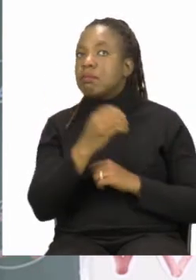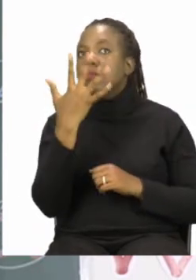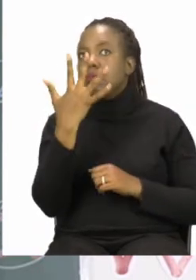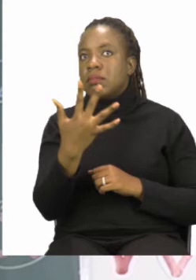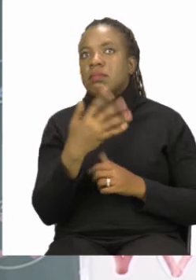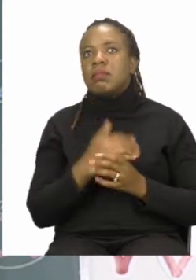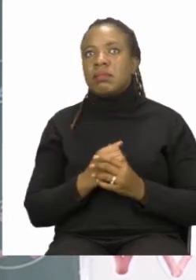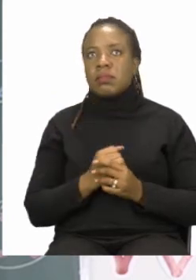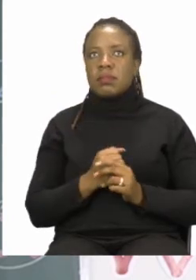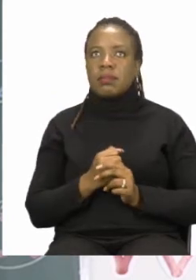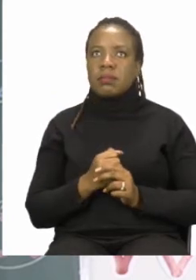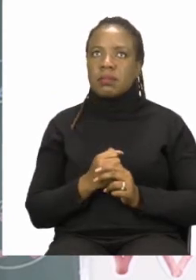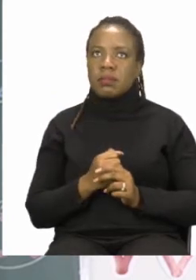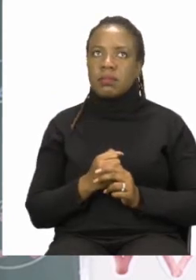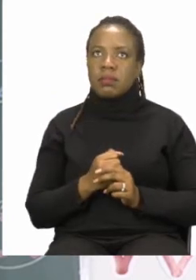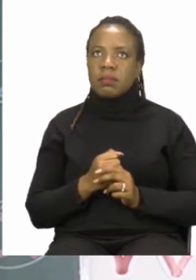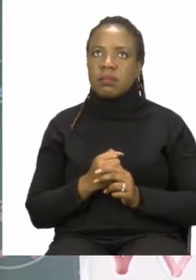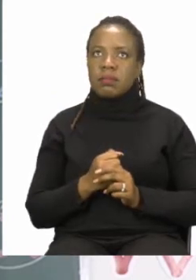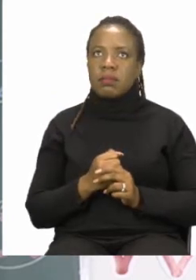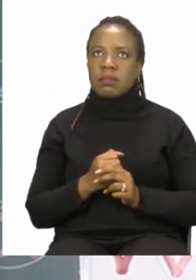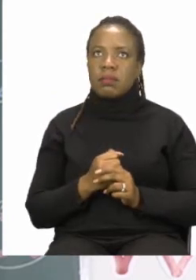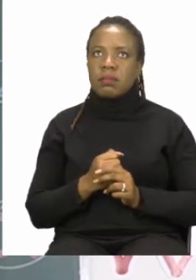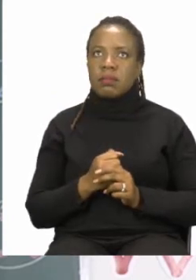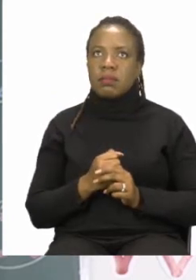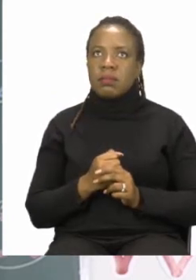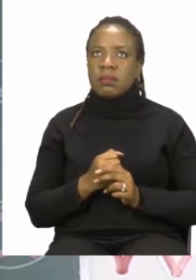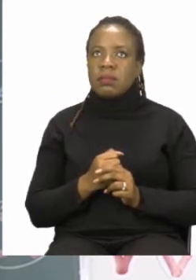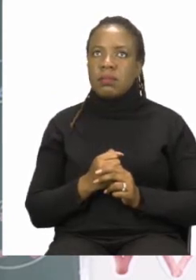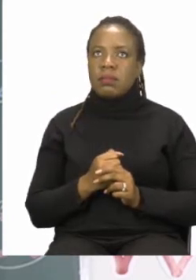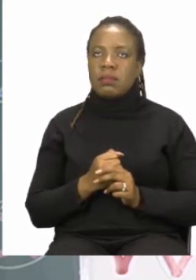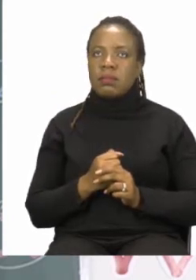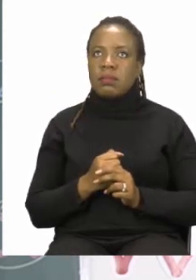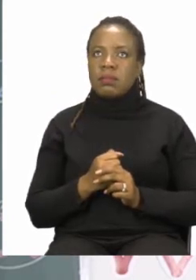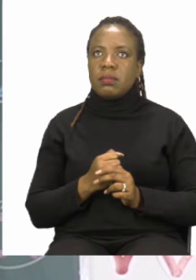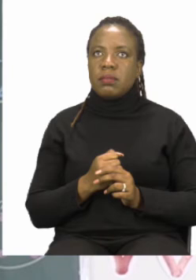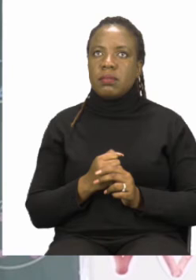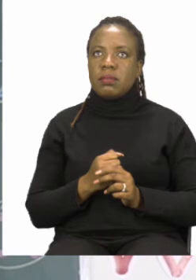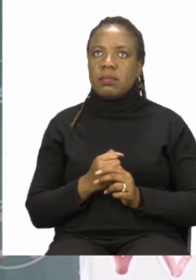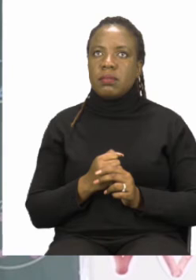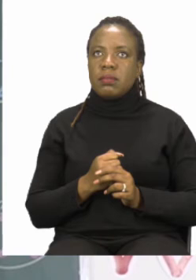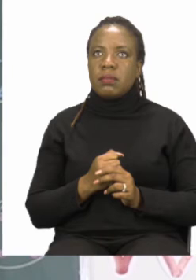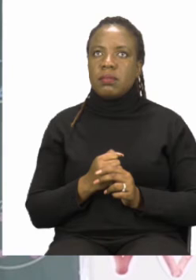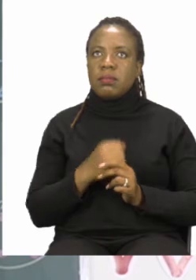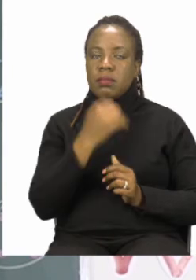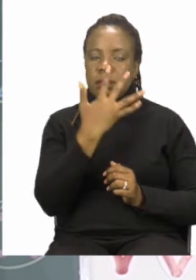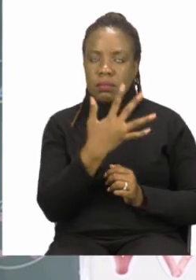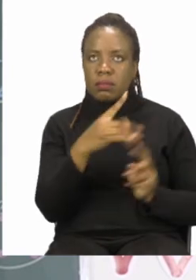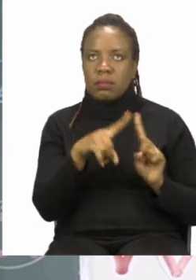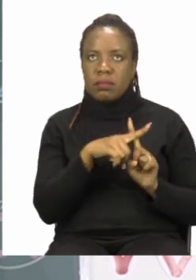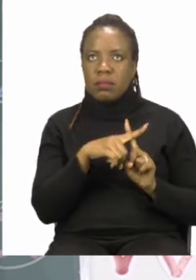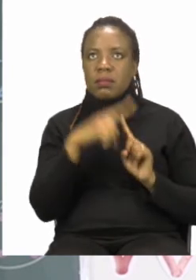5, which means our answer is 5. So 5